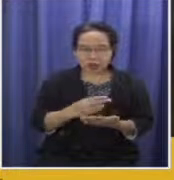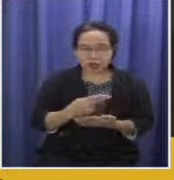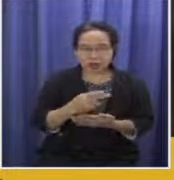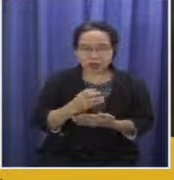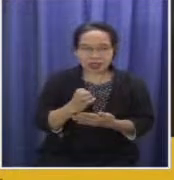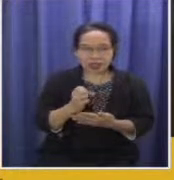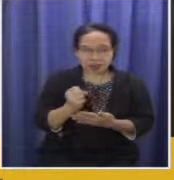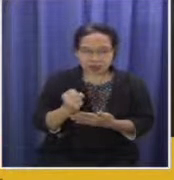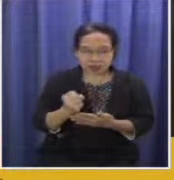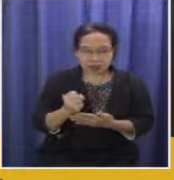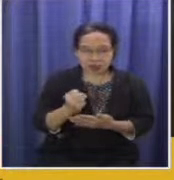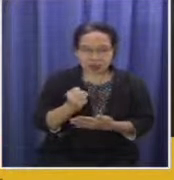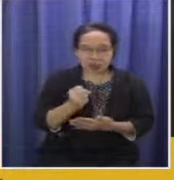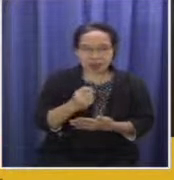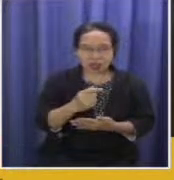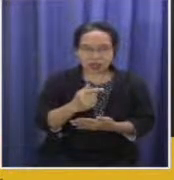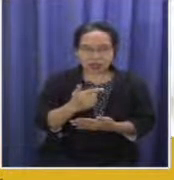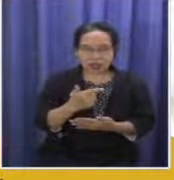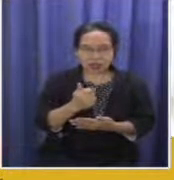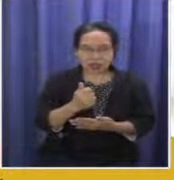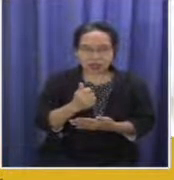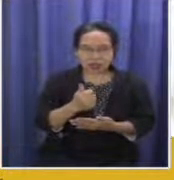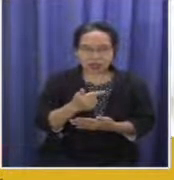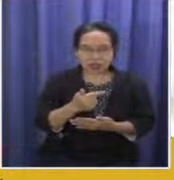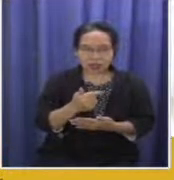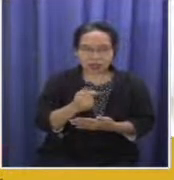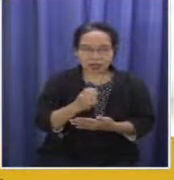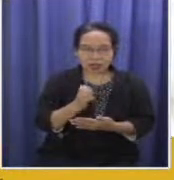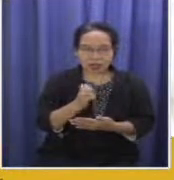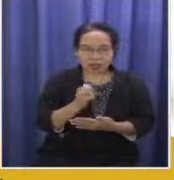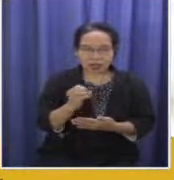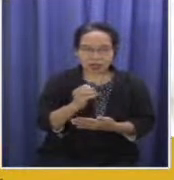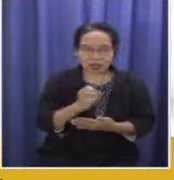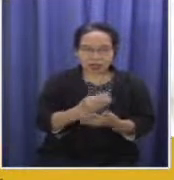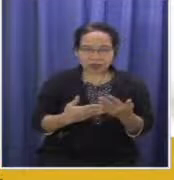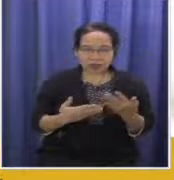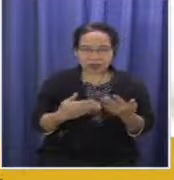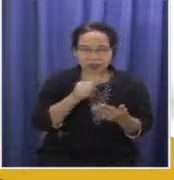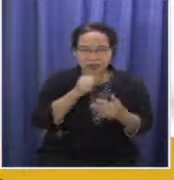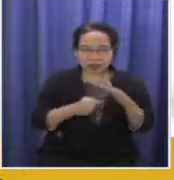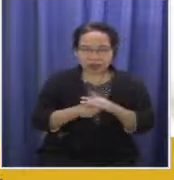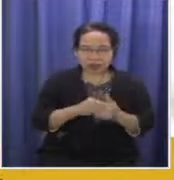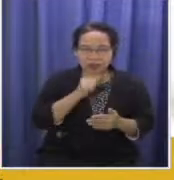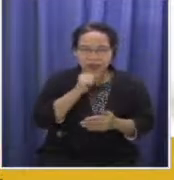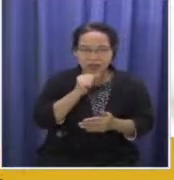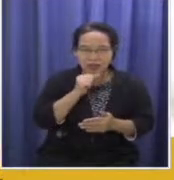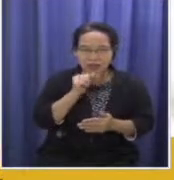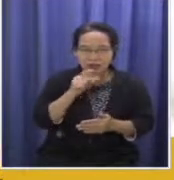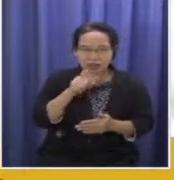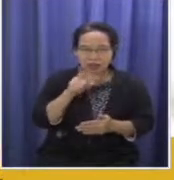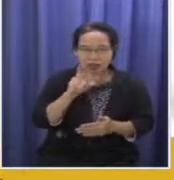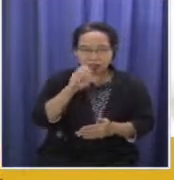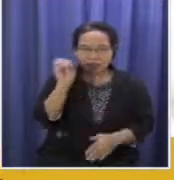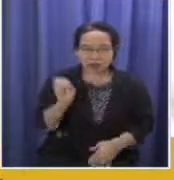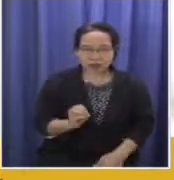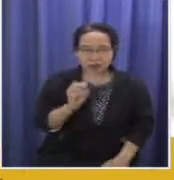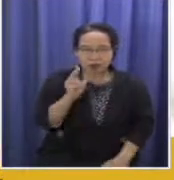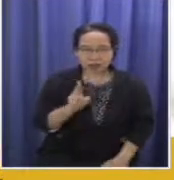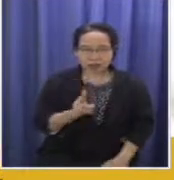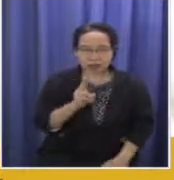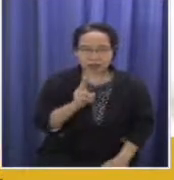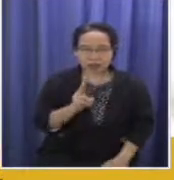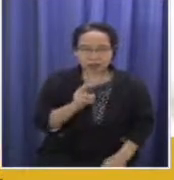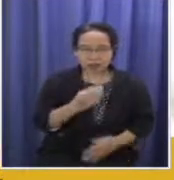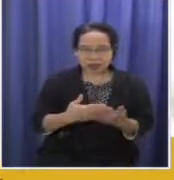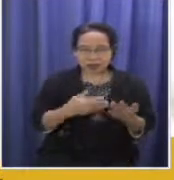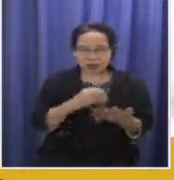hageos, something sacred. It is not 100% human because it is